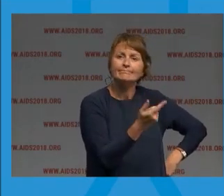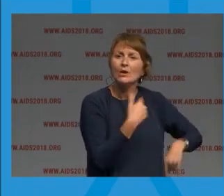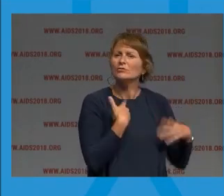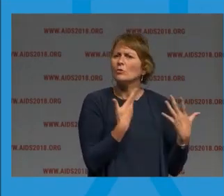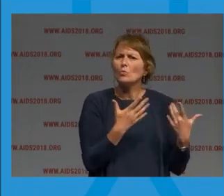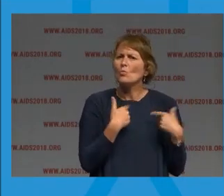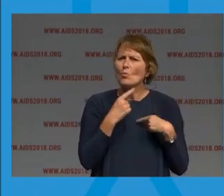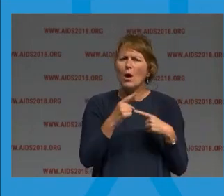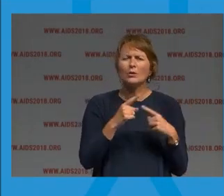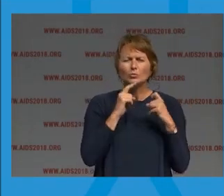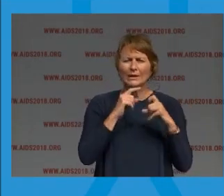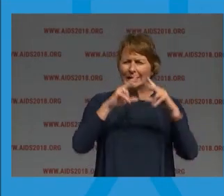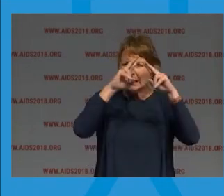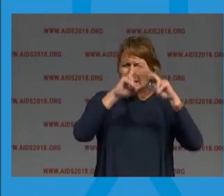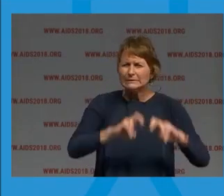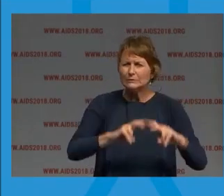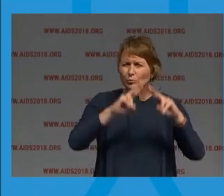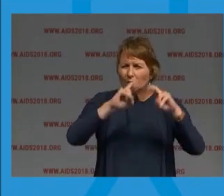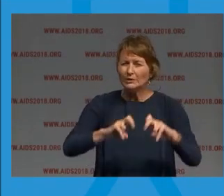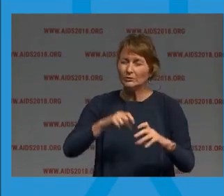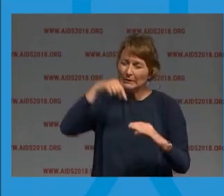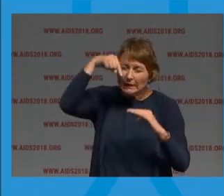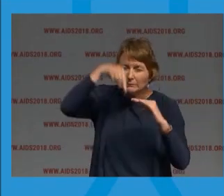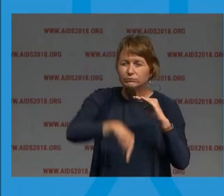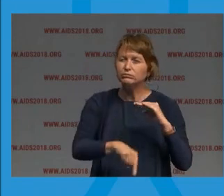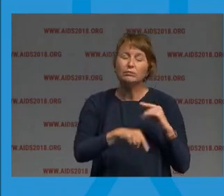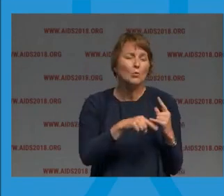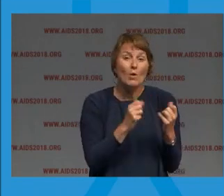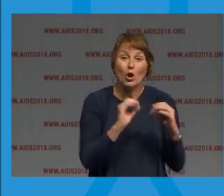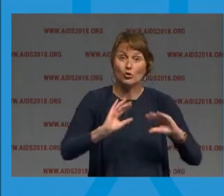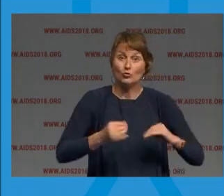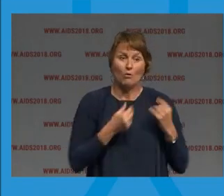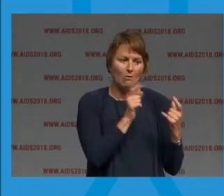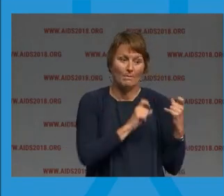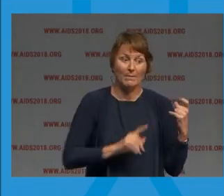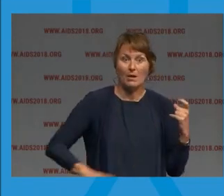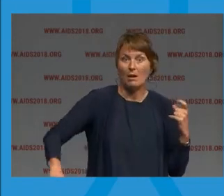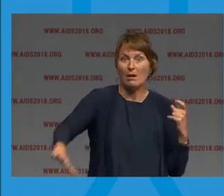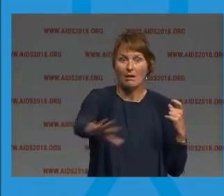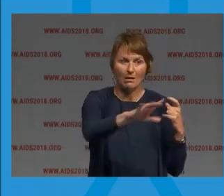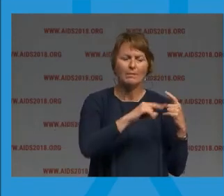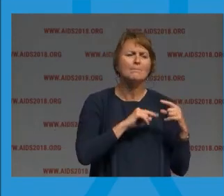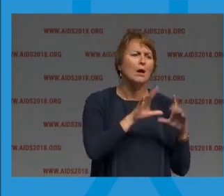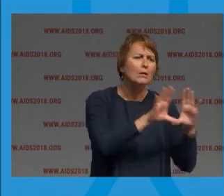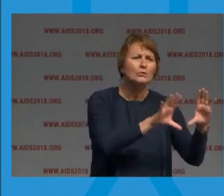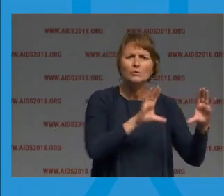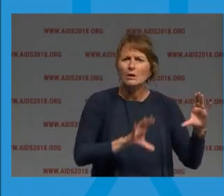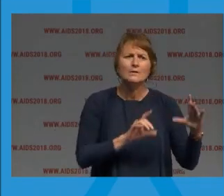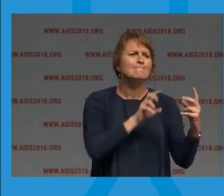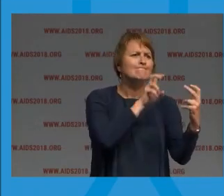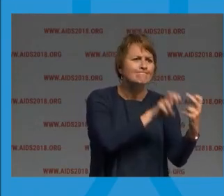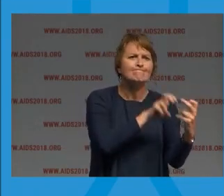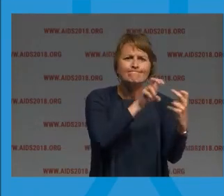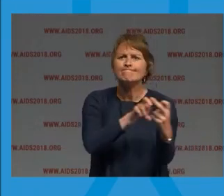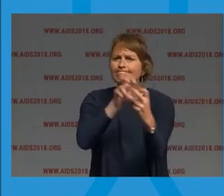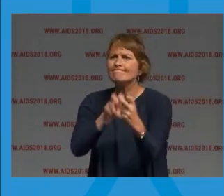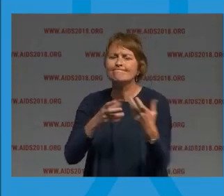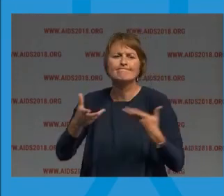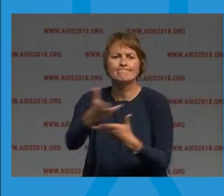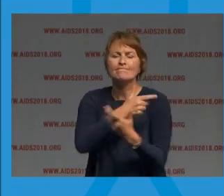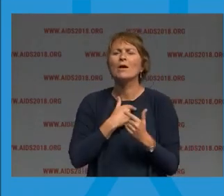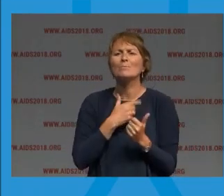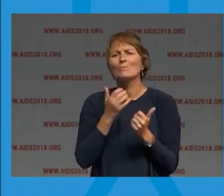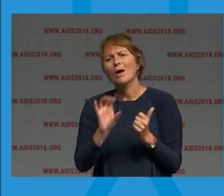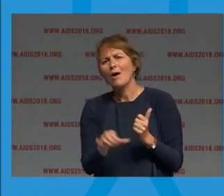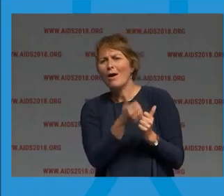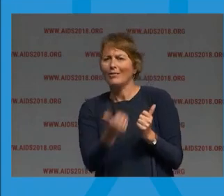inclusive, intensive research with young people across several countries, and we have learnt much. My fellow warrior in this fight,